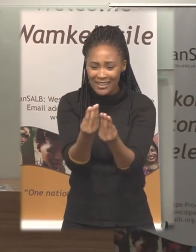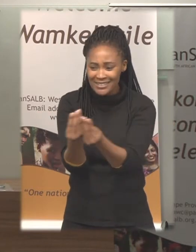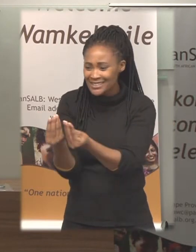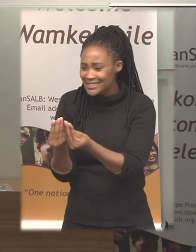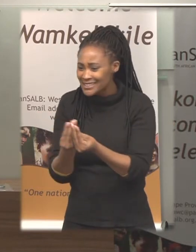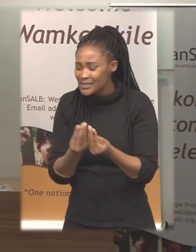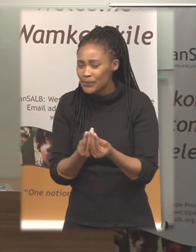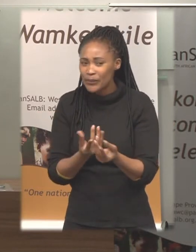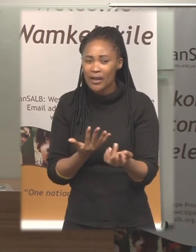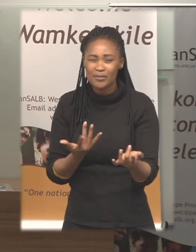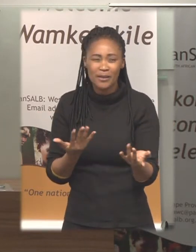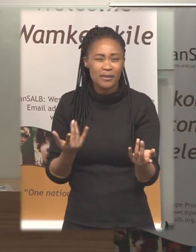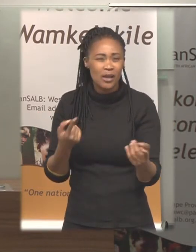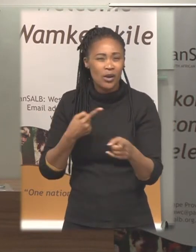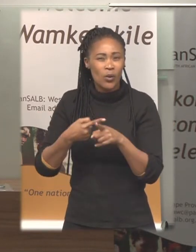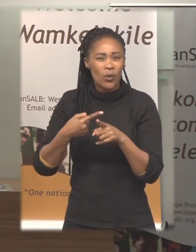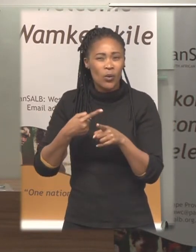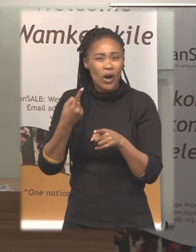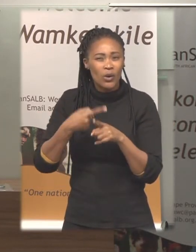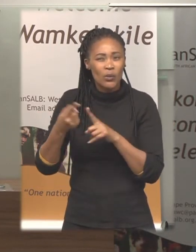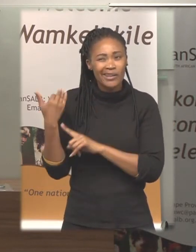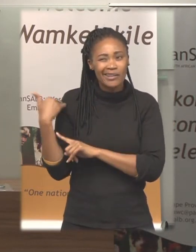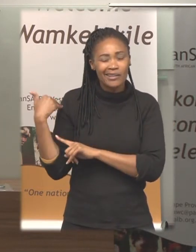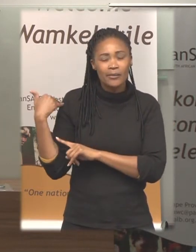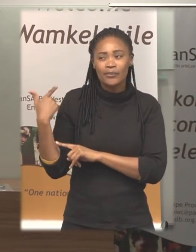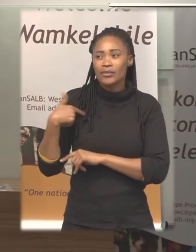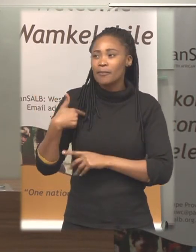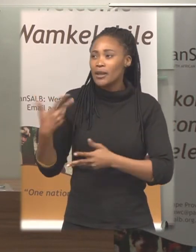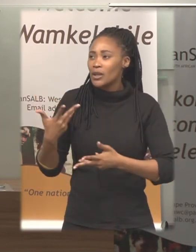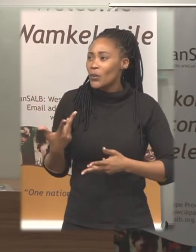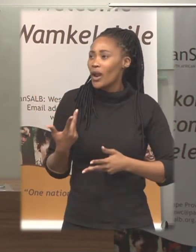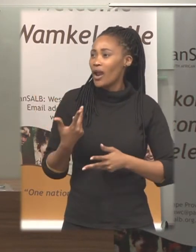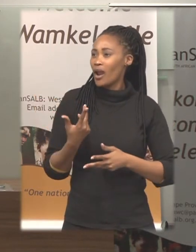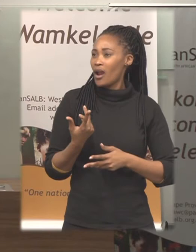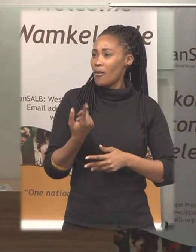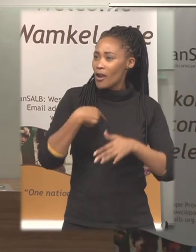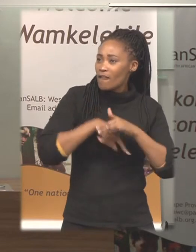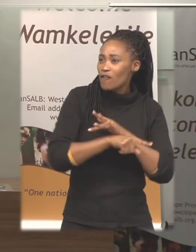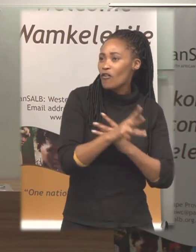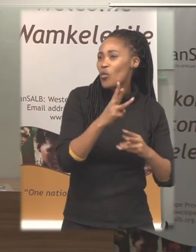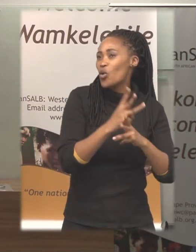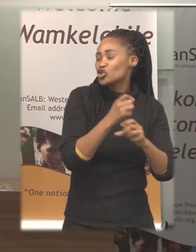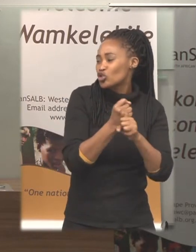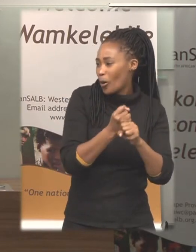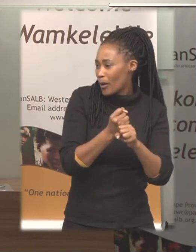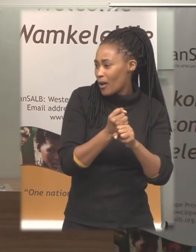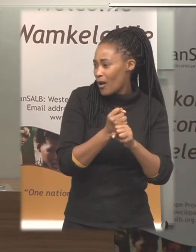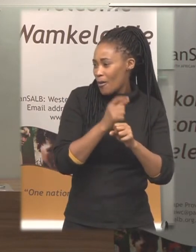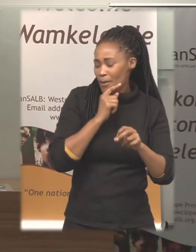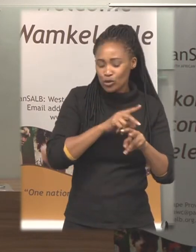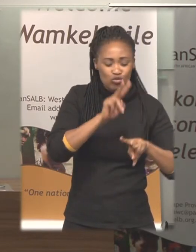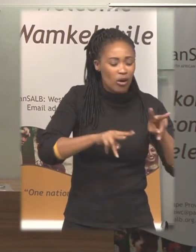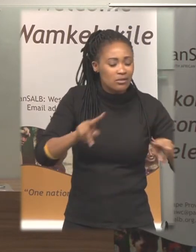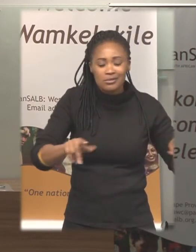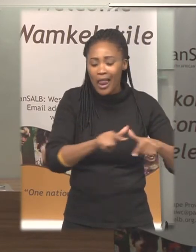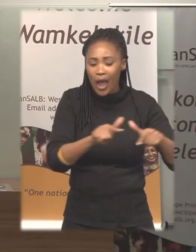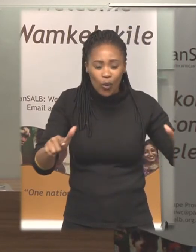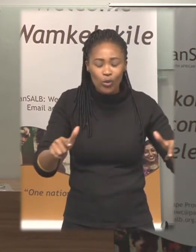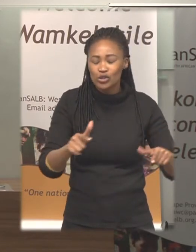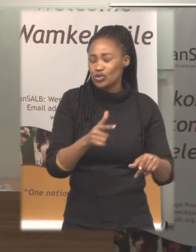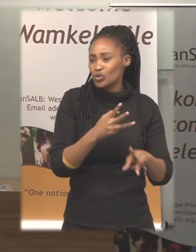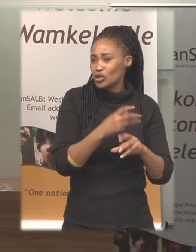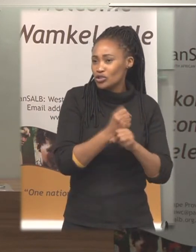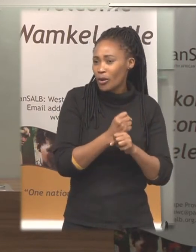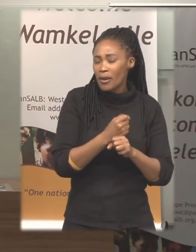mean, a week ago, I was at a translanguaging workshop where I heard colleagues from Rhodes